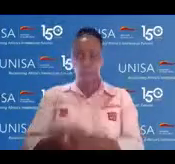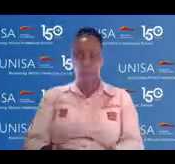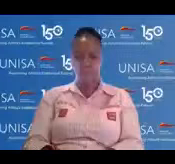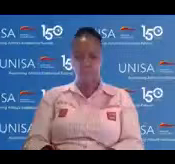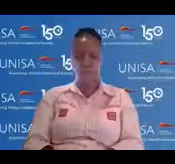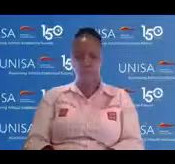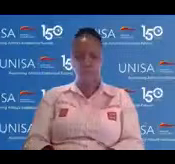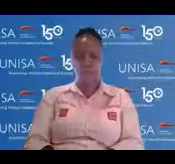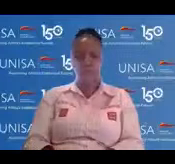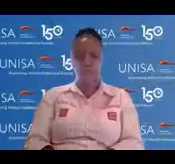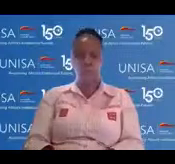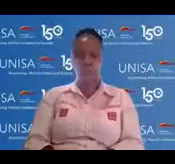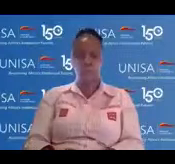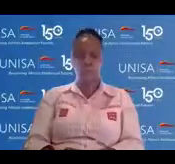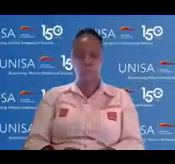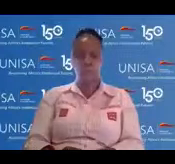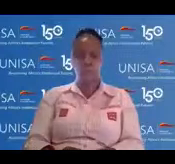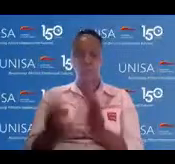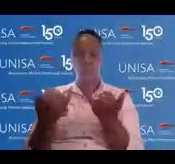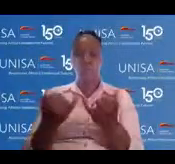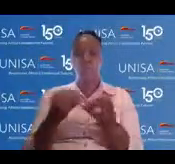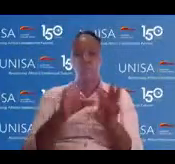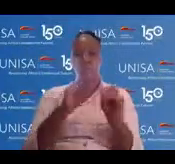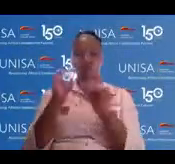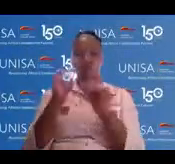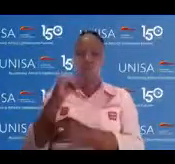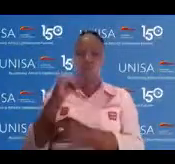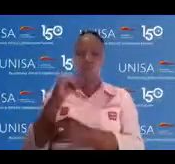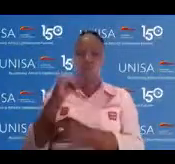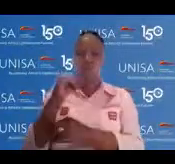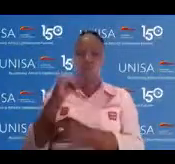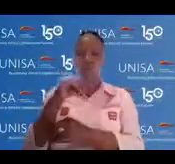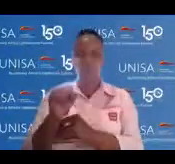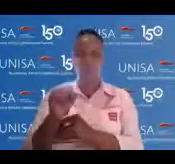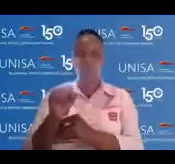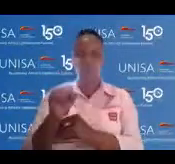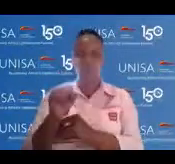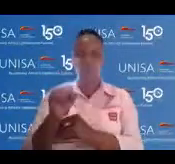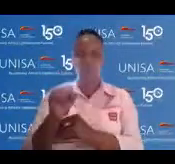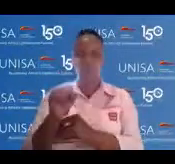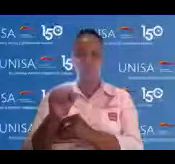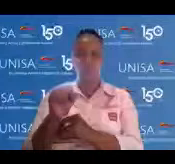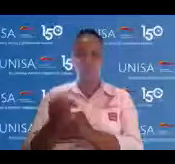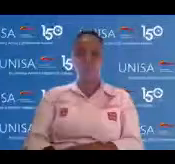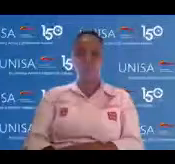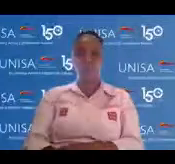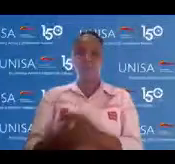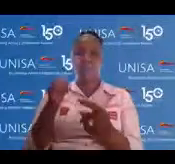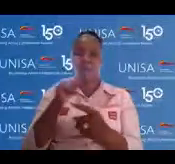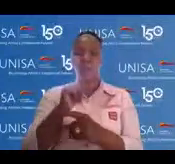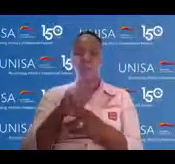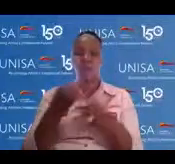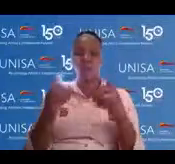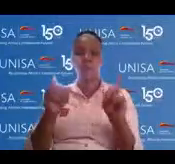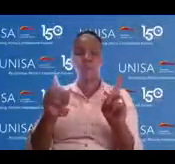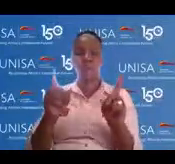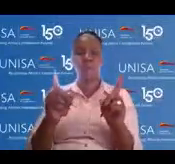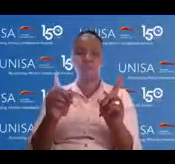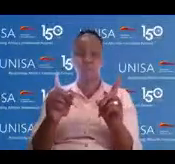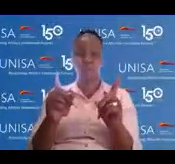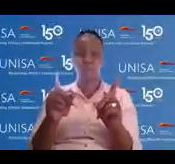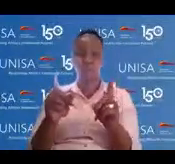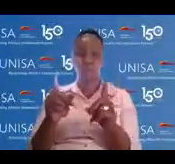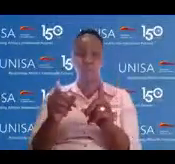dive directly into the next app, and that's Iris Invigilation. Now, this one is a bit different from the Moodle